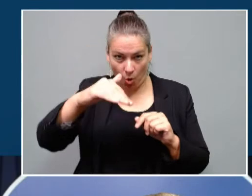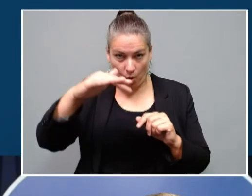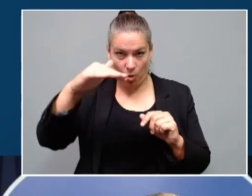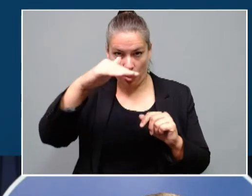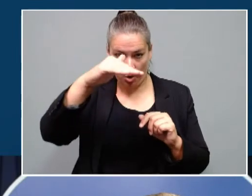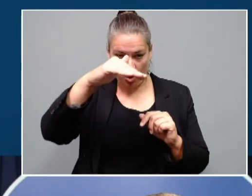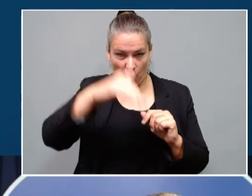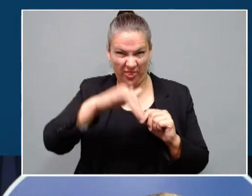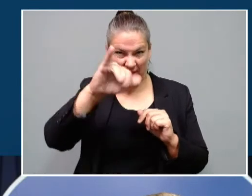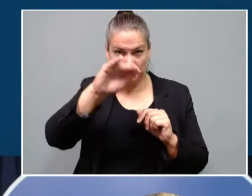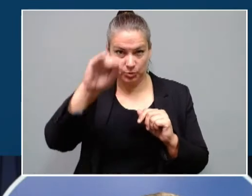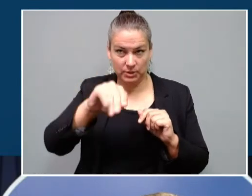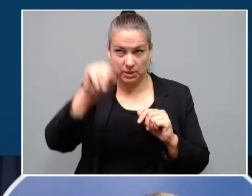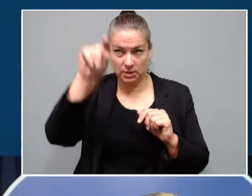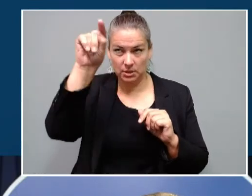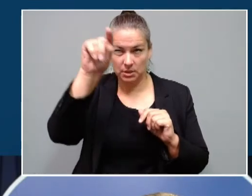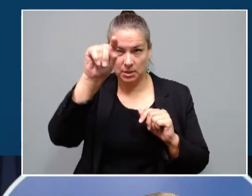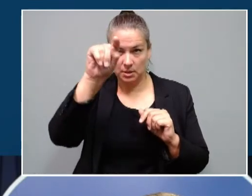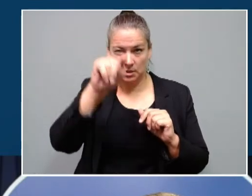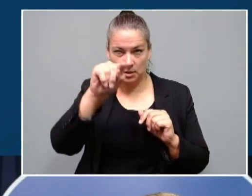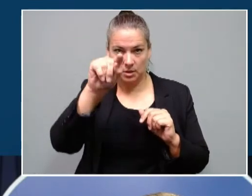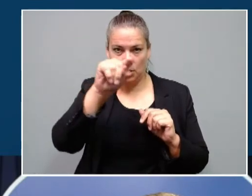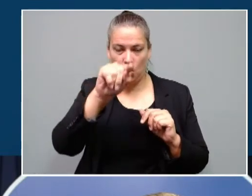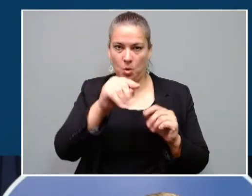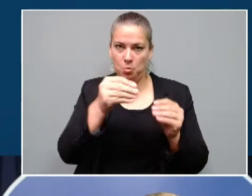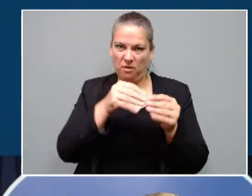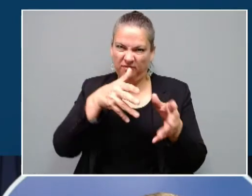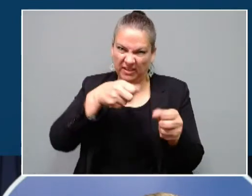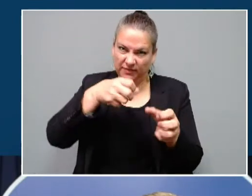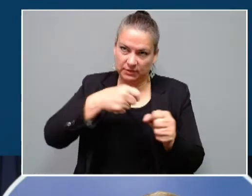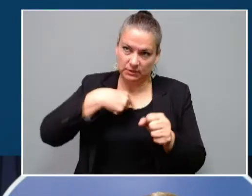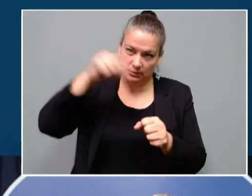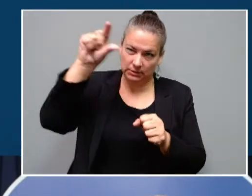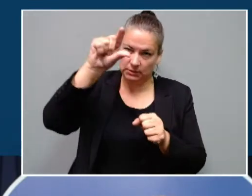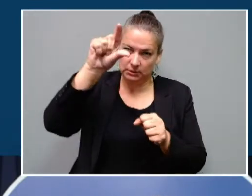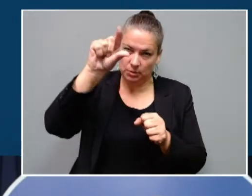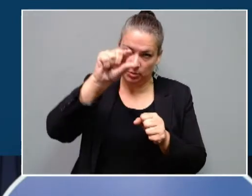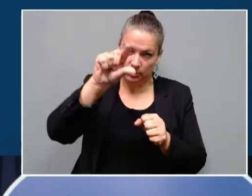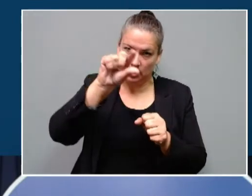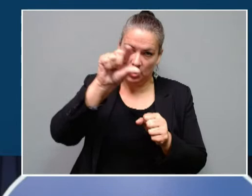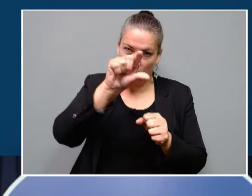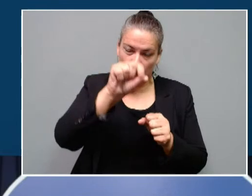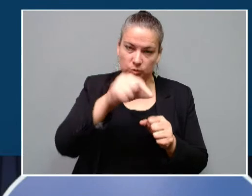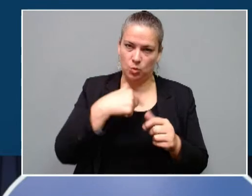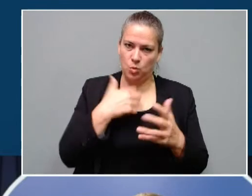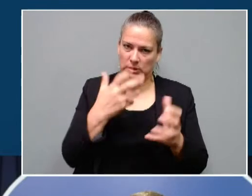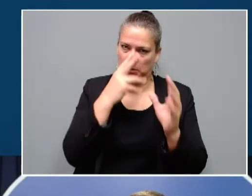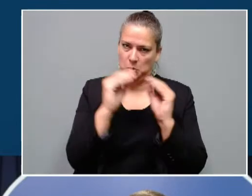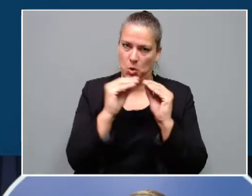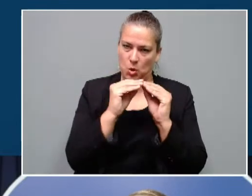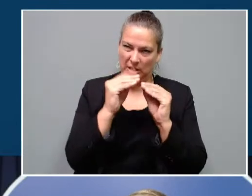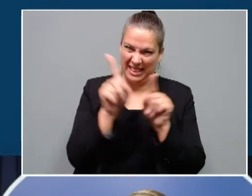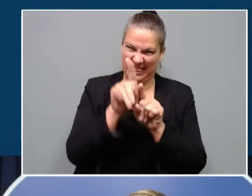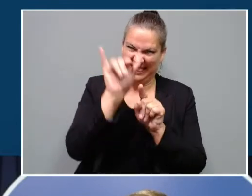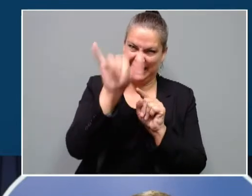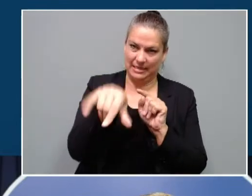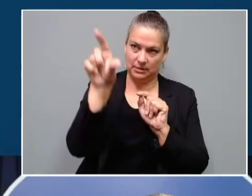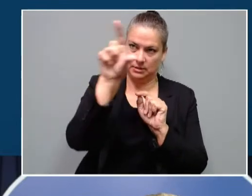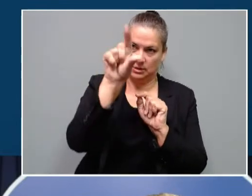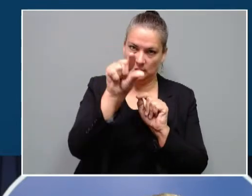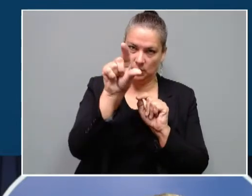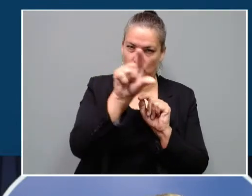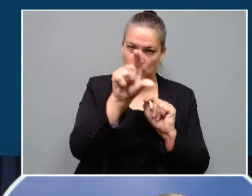peak is moving faster than at any time during the pandemic, including when we were first able to